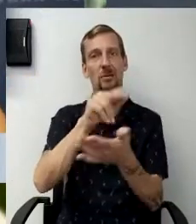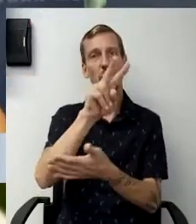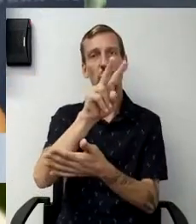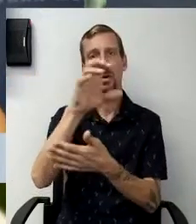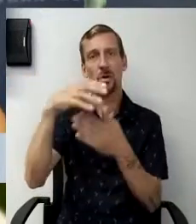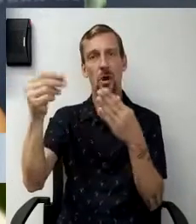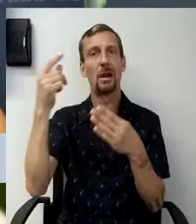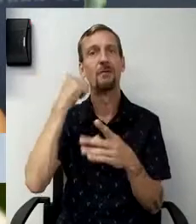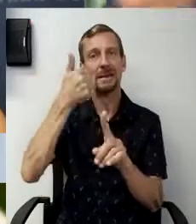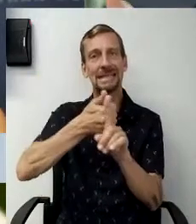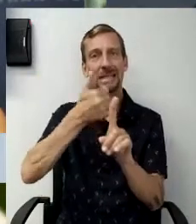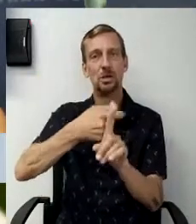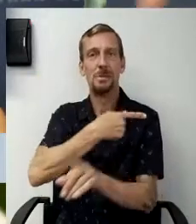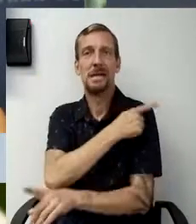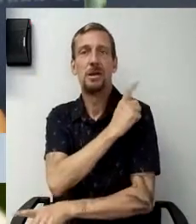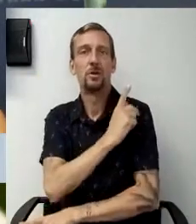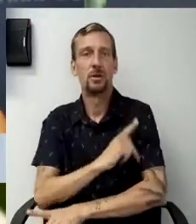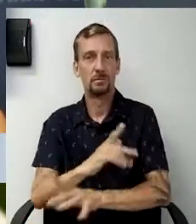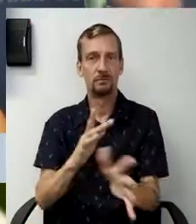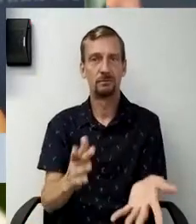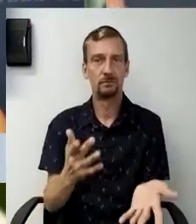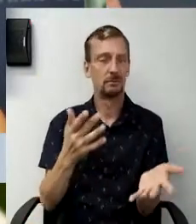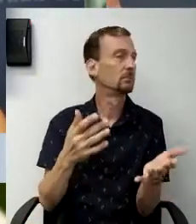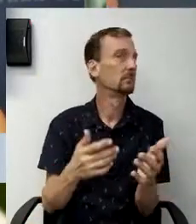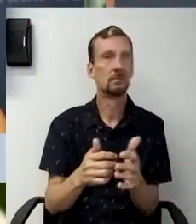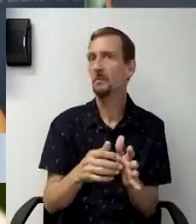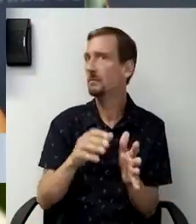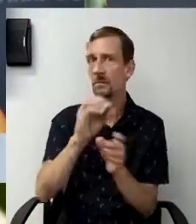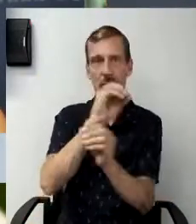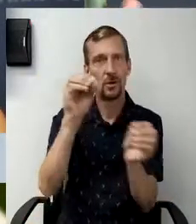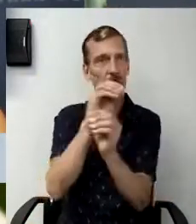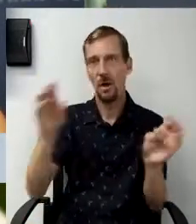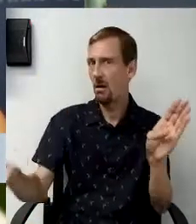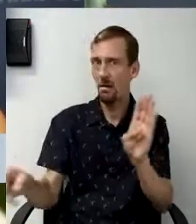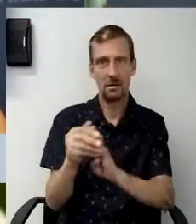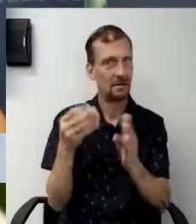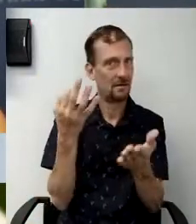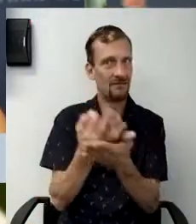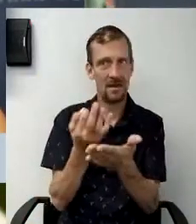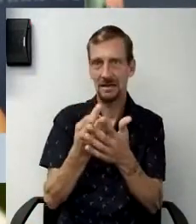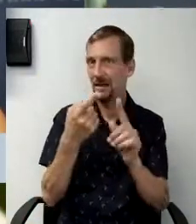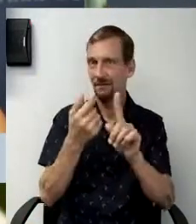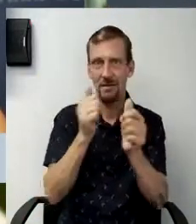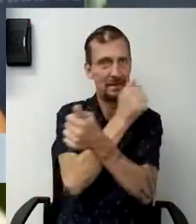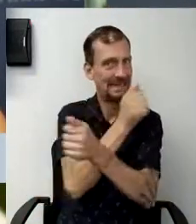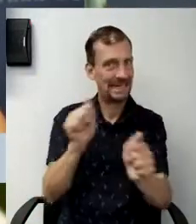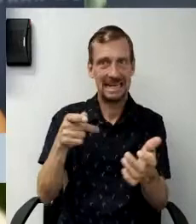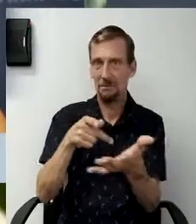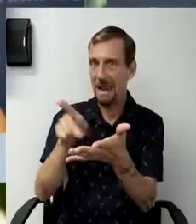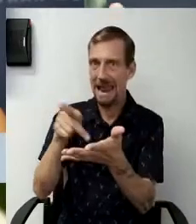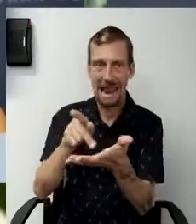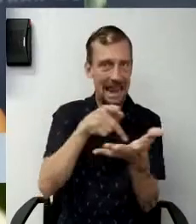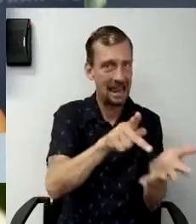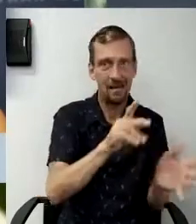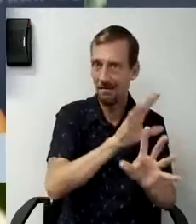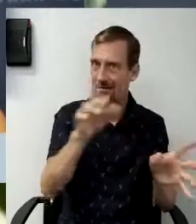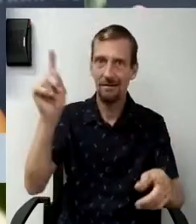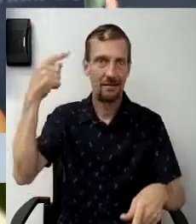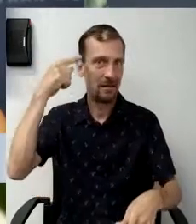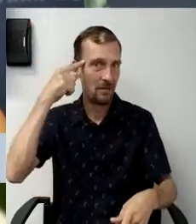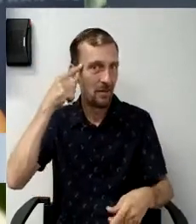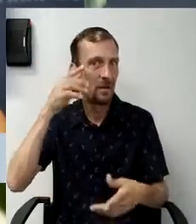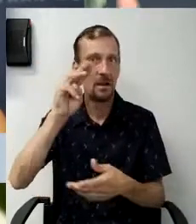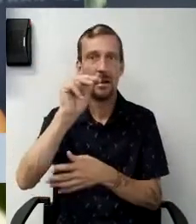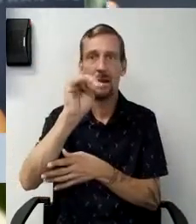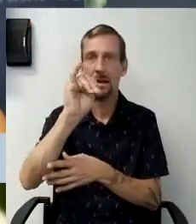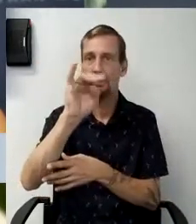$3,200 for every single patient without any additional funding from any of the payers. We don't get paid any more from Medicare